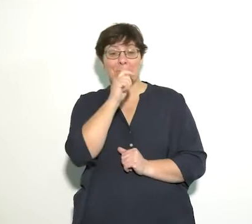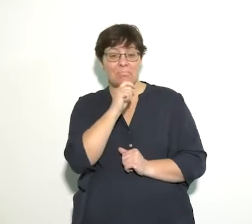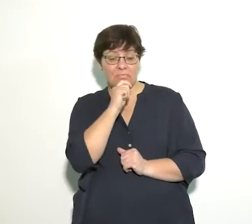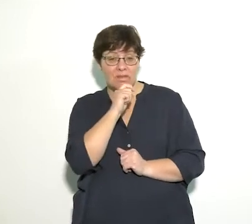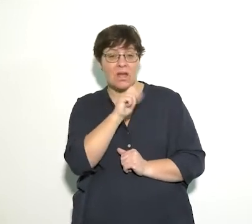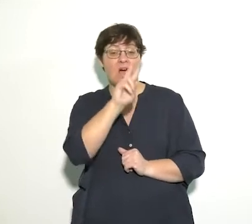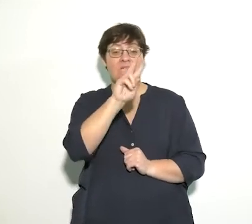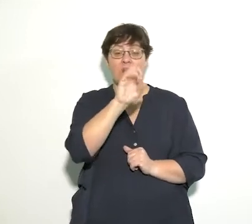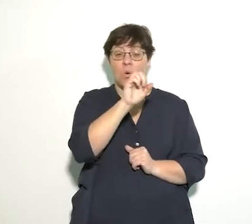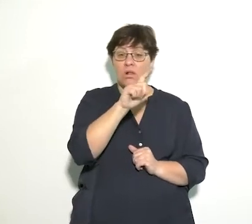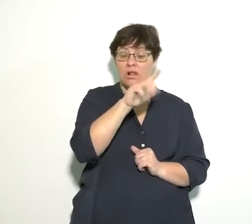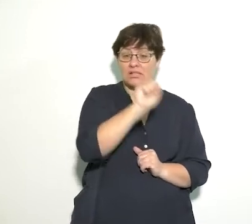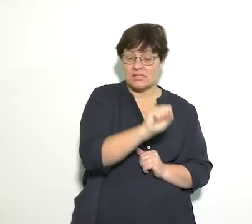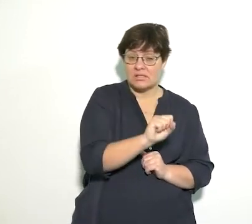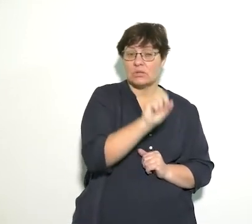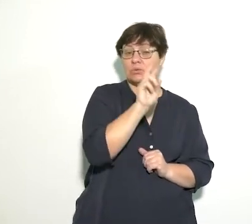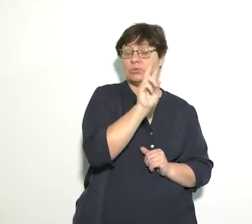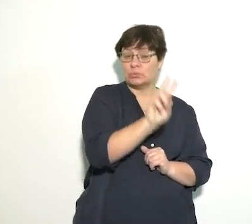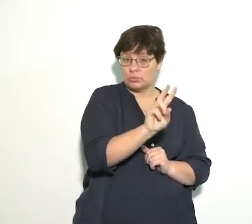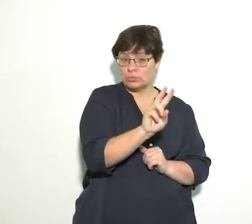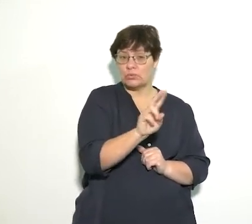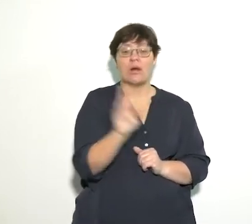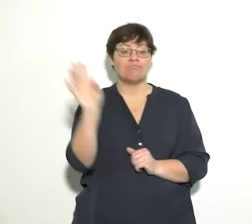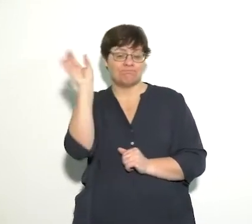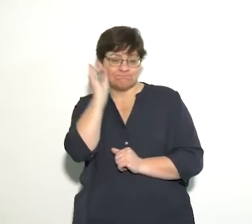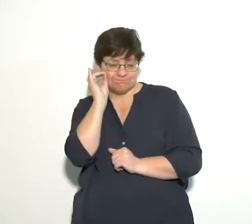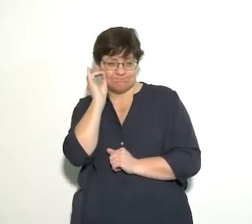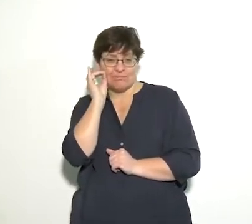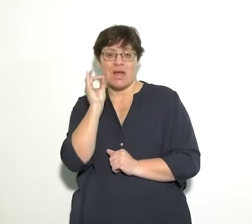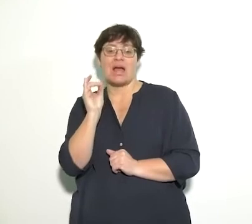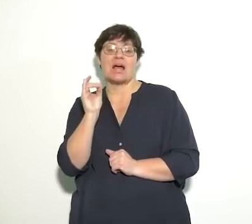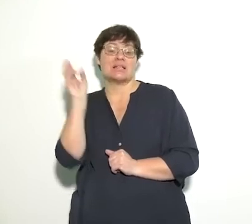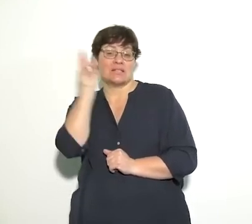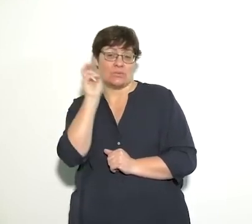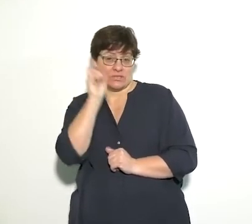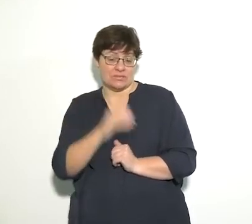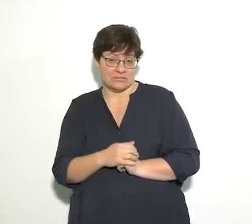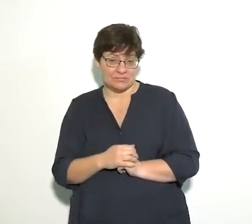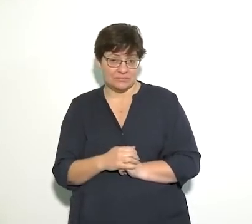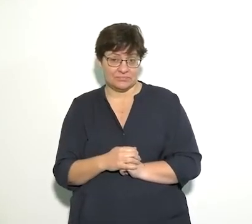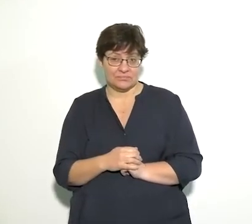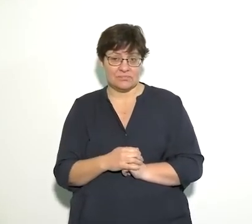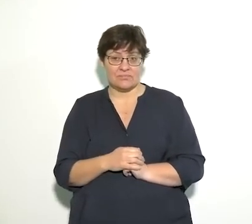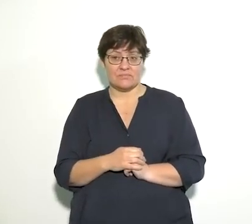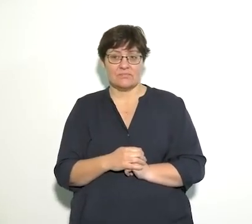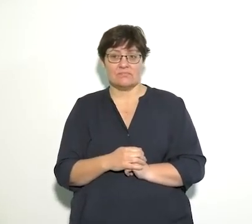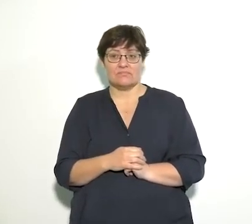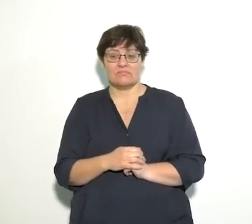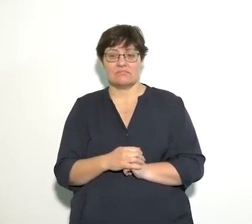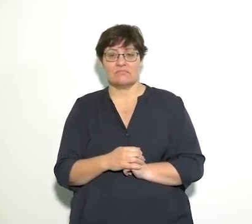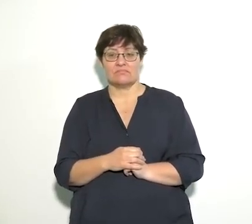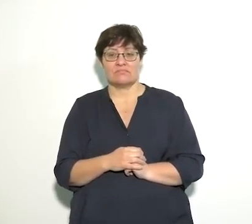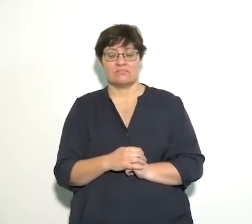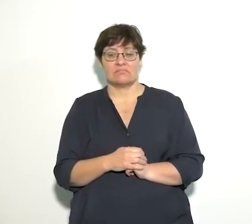uses vowels, two vowels to make a sound. For example,